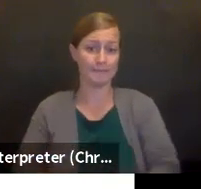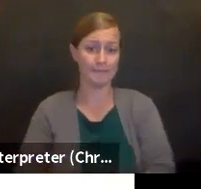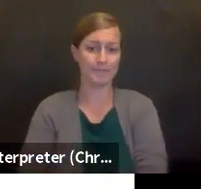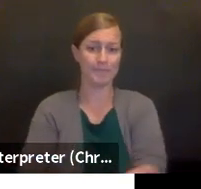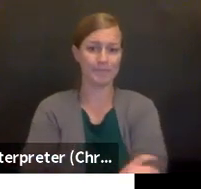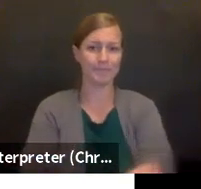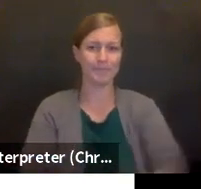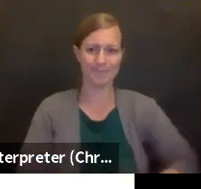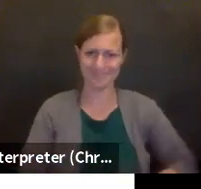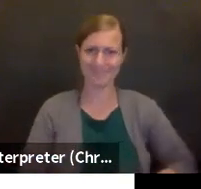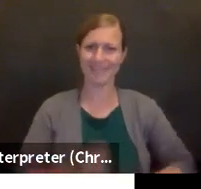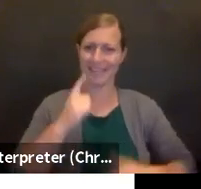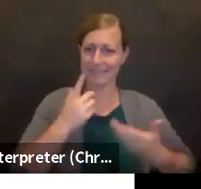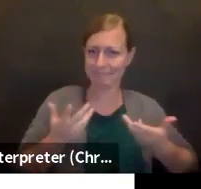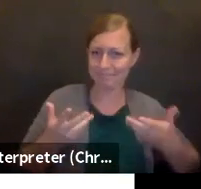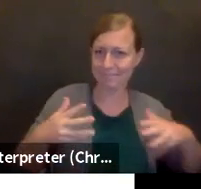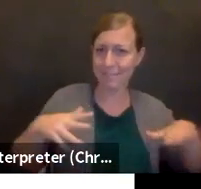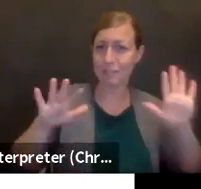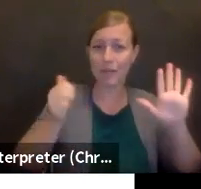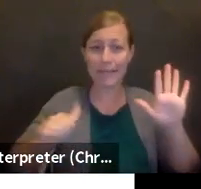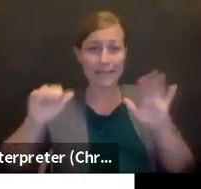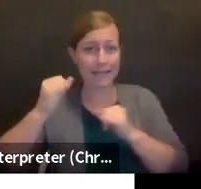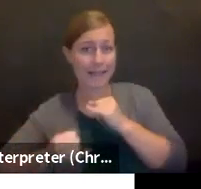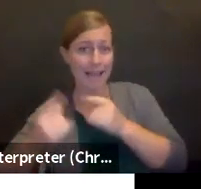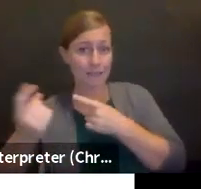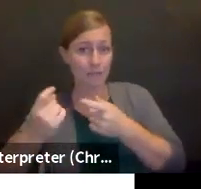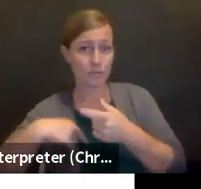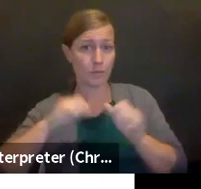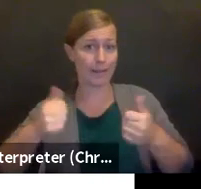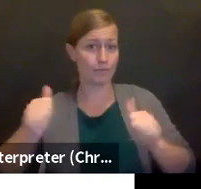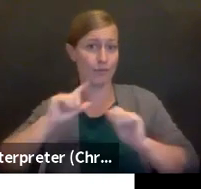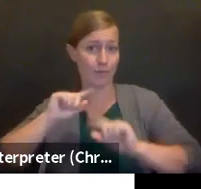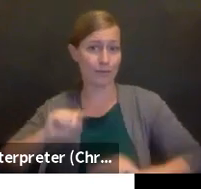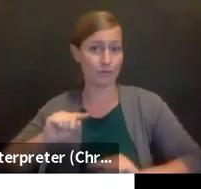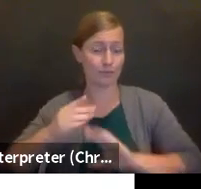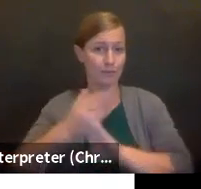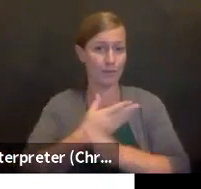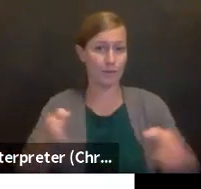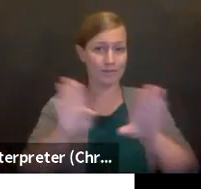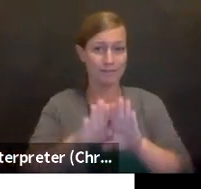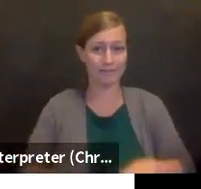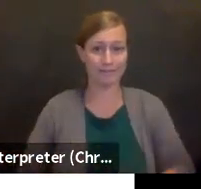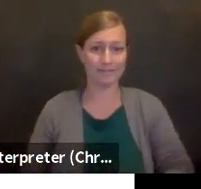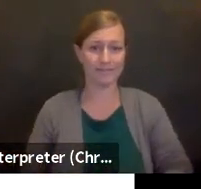And with that, I'll see if there's any last questions that we can try to answer before we end.